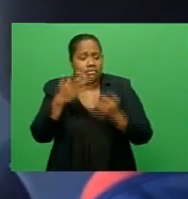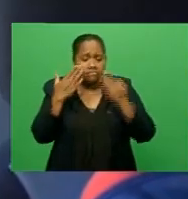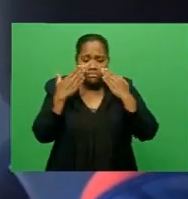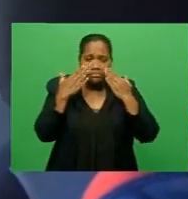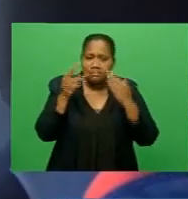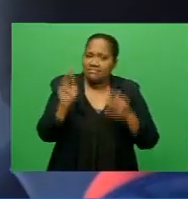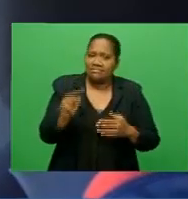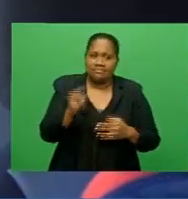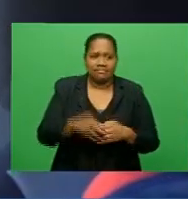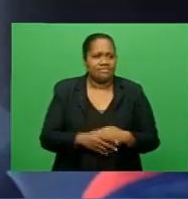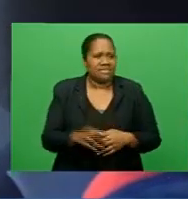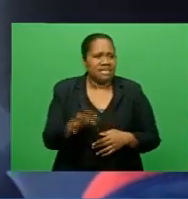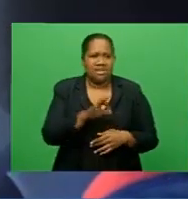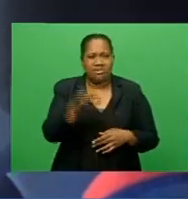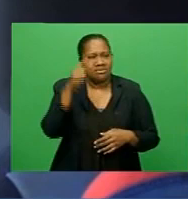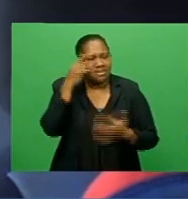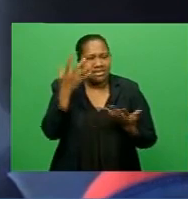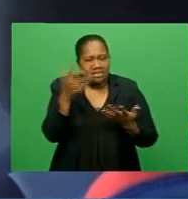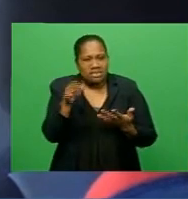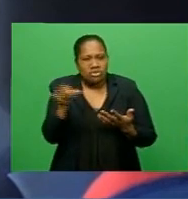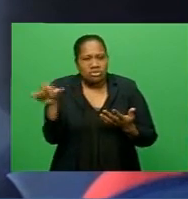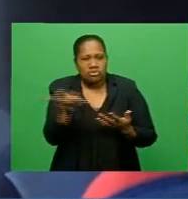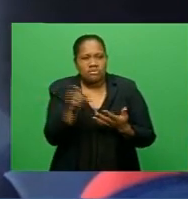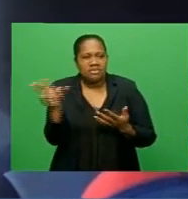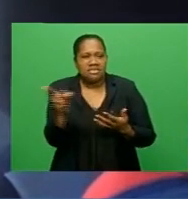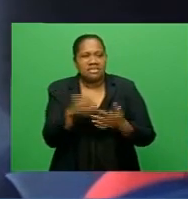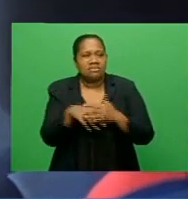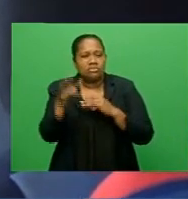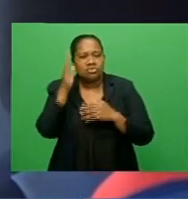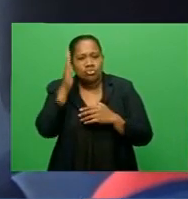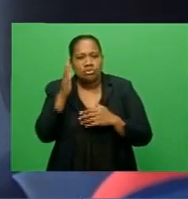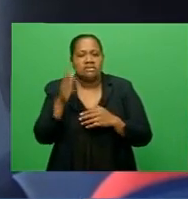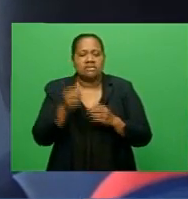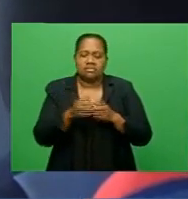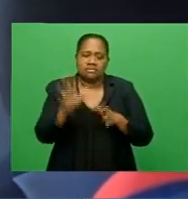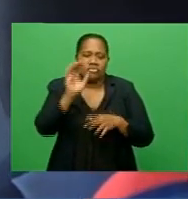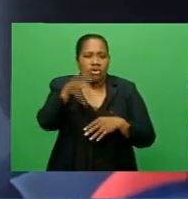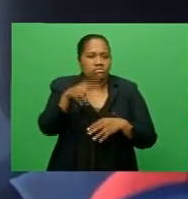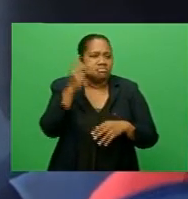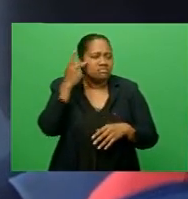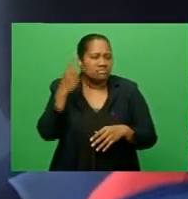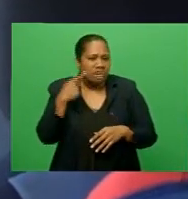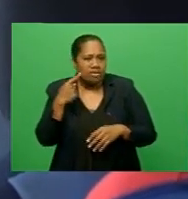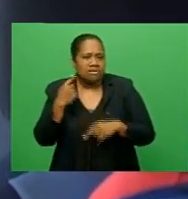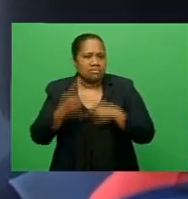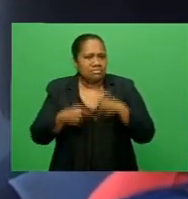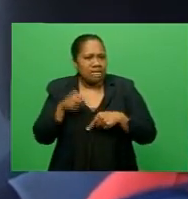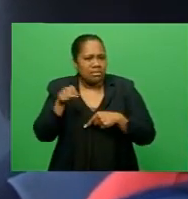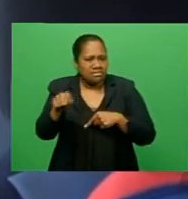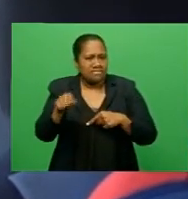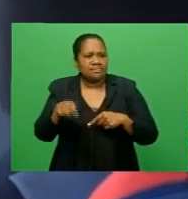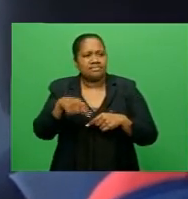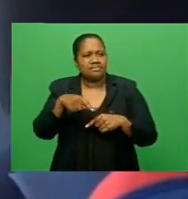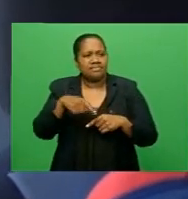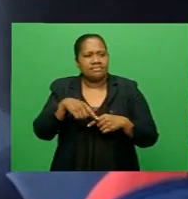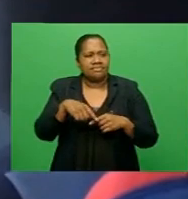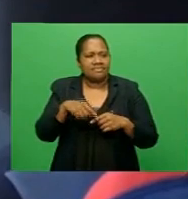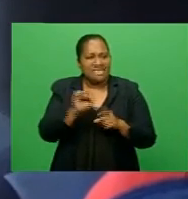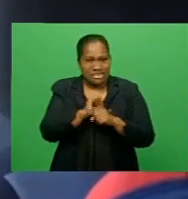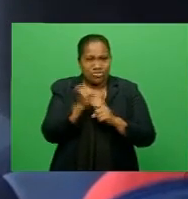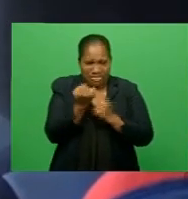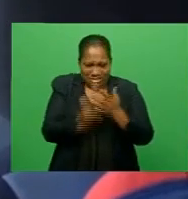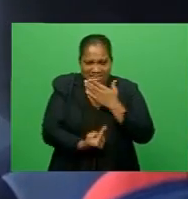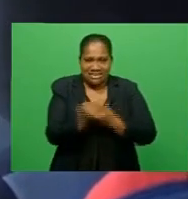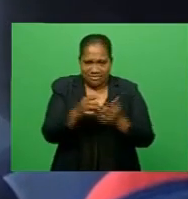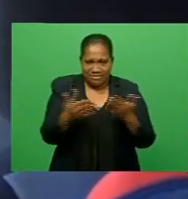don't think so. It should be done in school and starting from home, from parents, regarding this type of situation that's going on